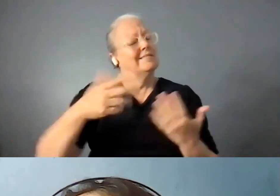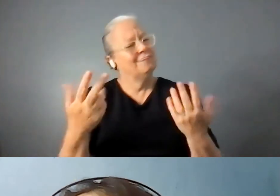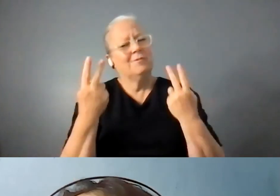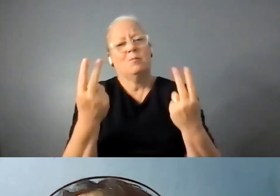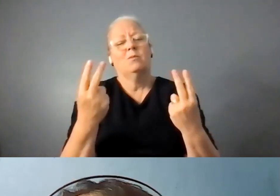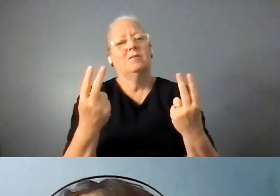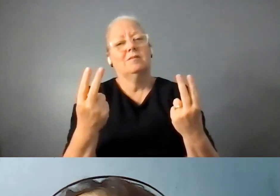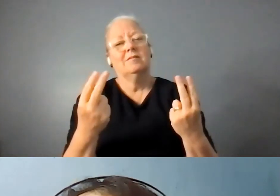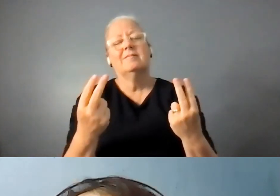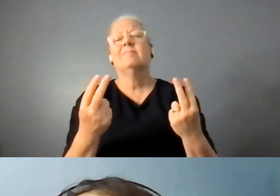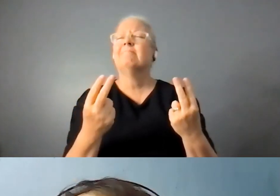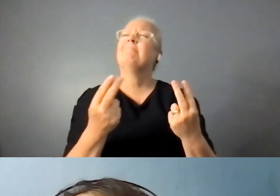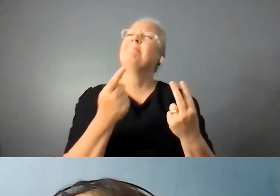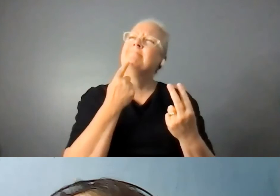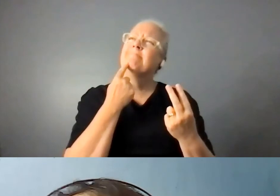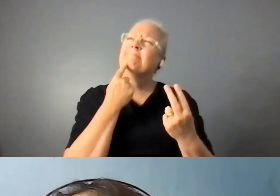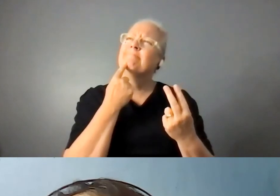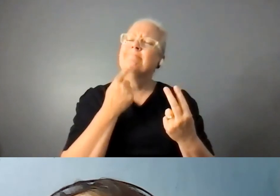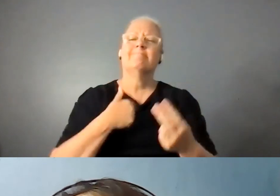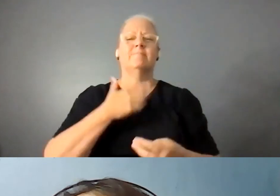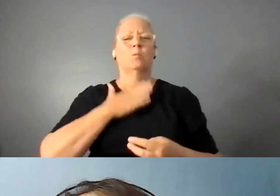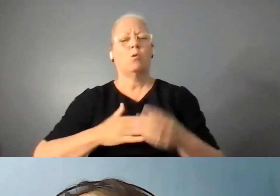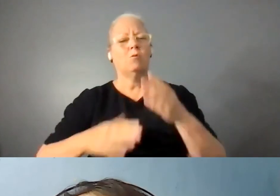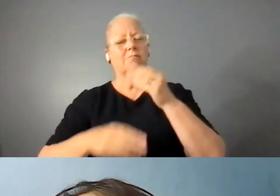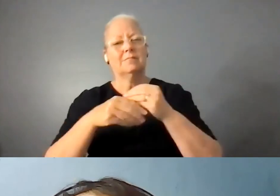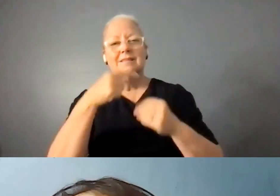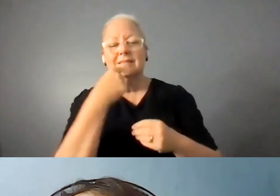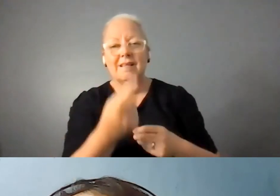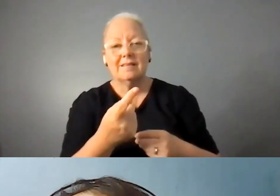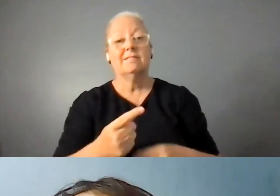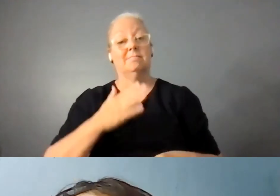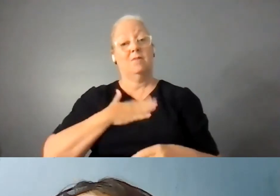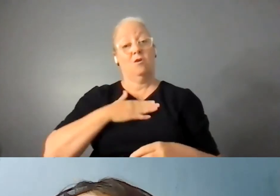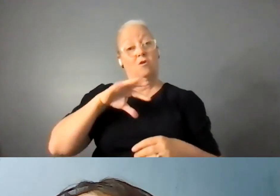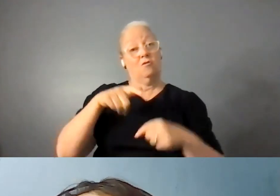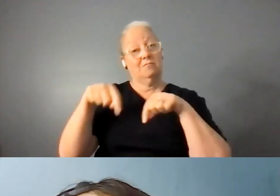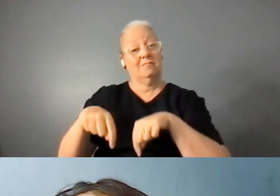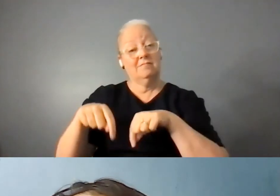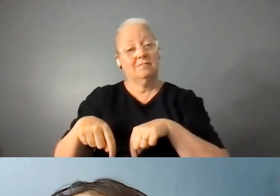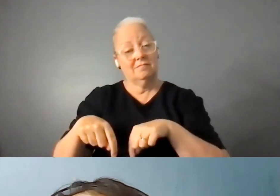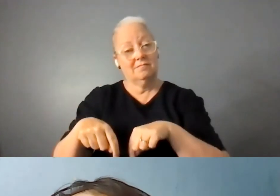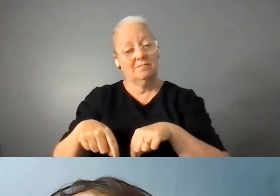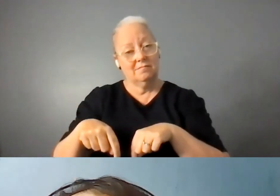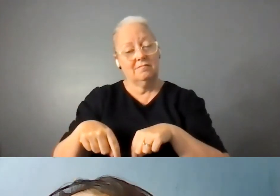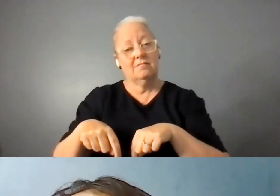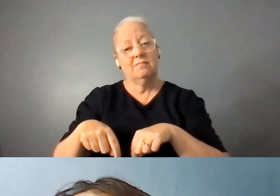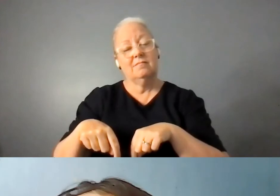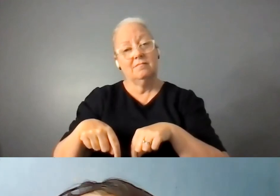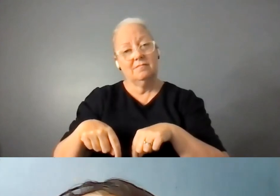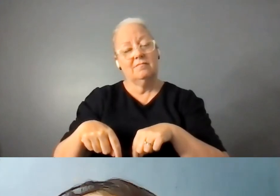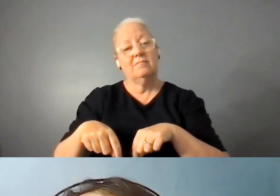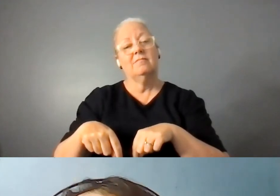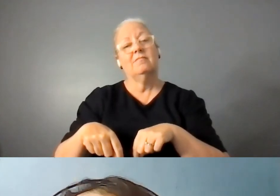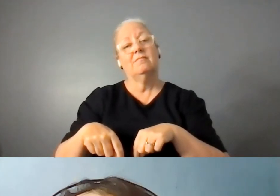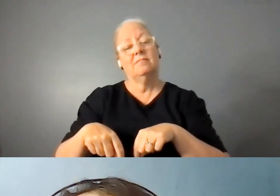what I'd like to say is that in the country where I am now here, which is in the Republic of